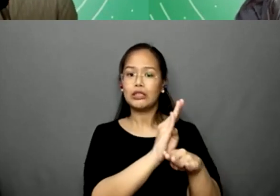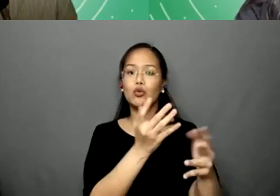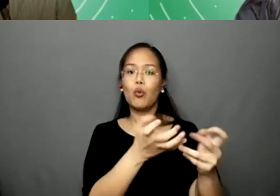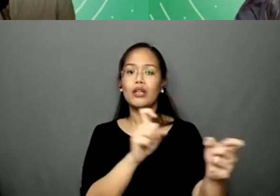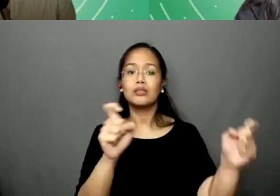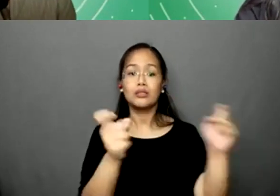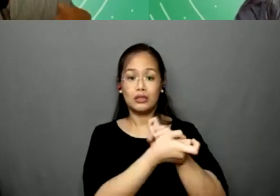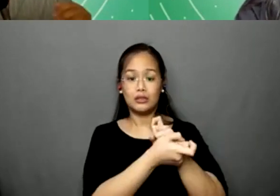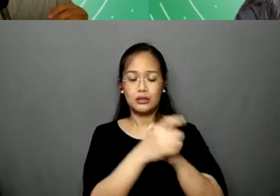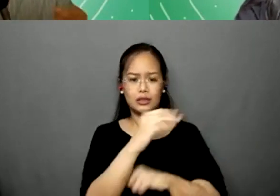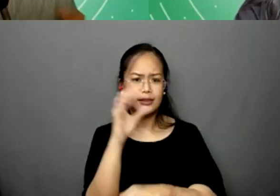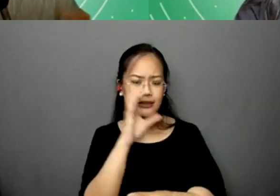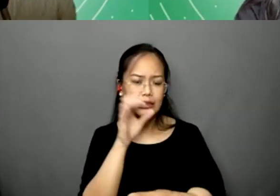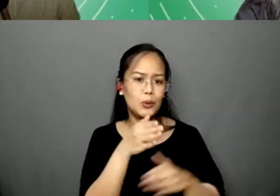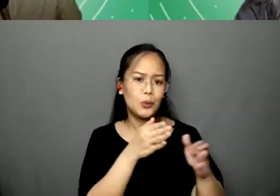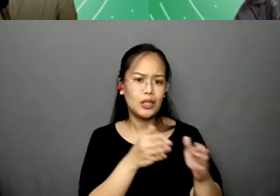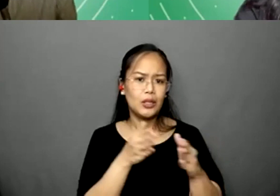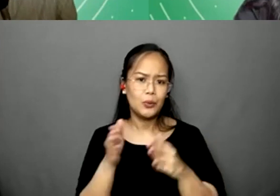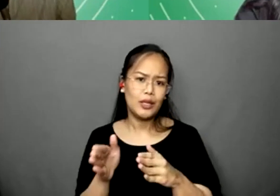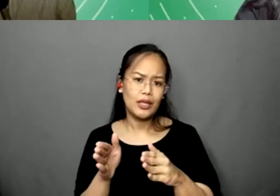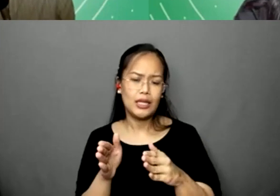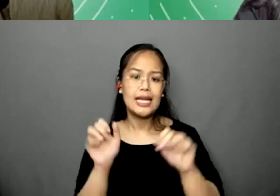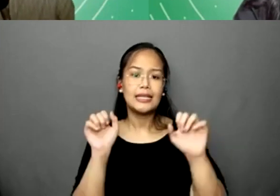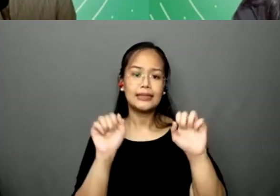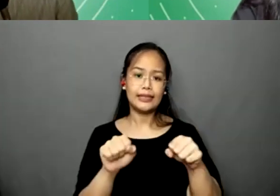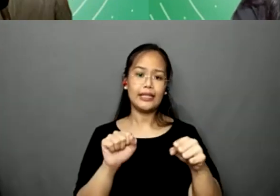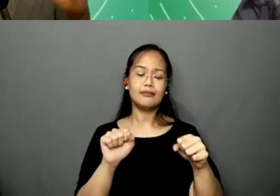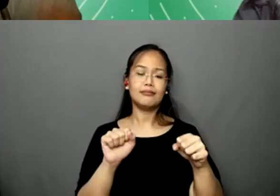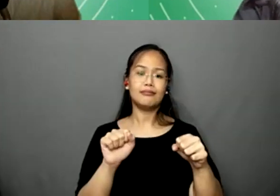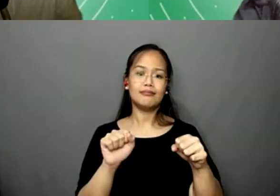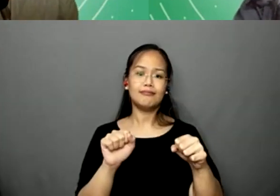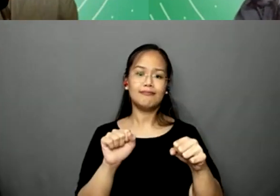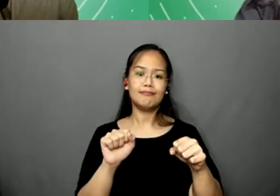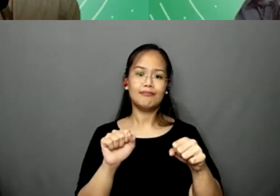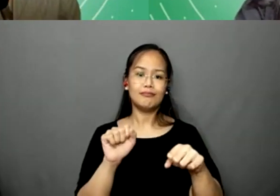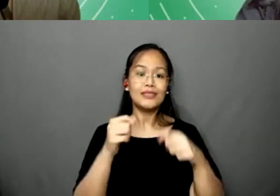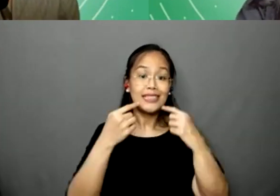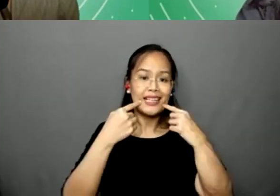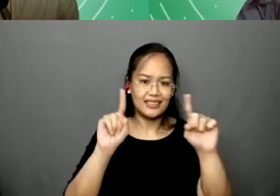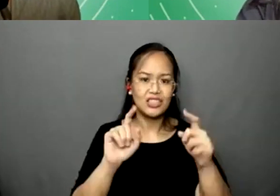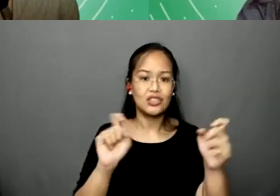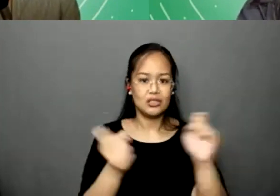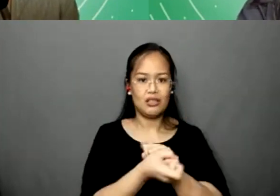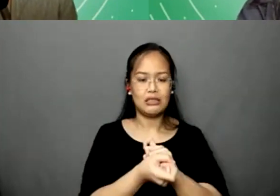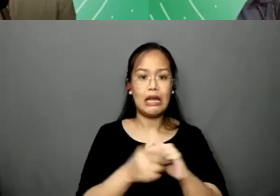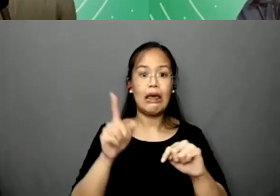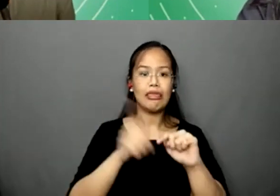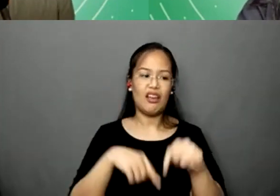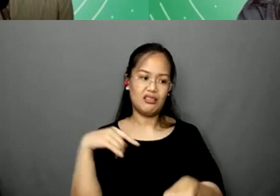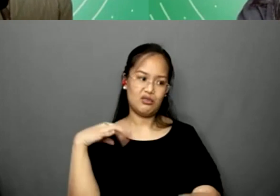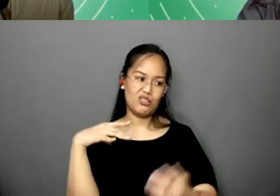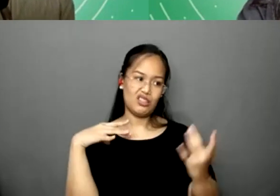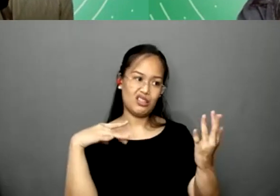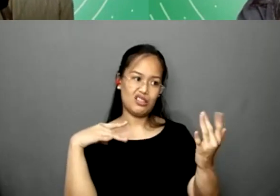and finding ways that I can make those changes happen rather than relying and waiting for them. But it is difficult. I